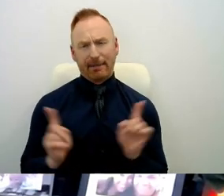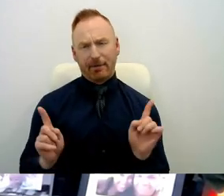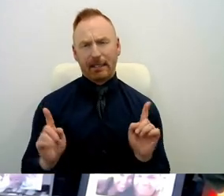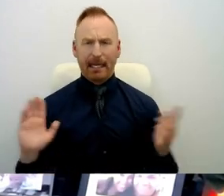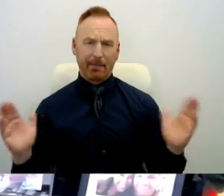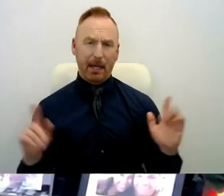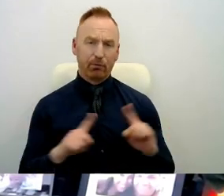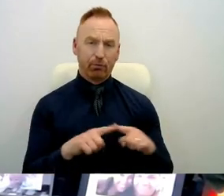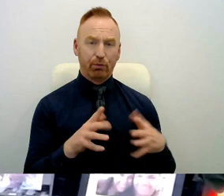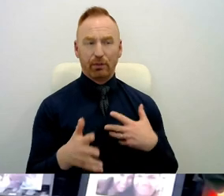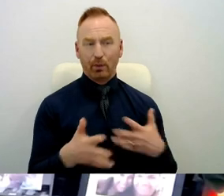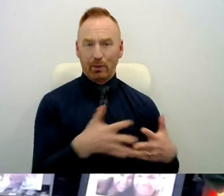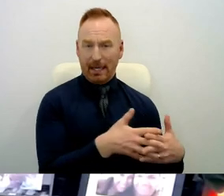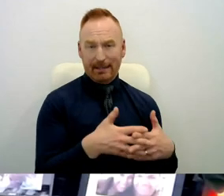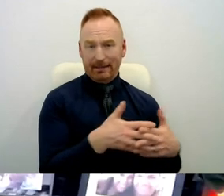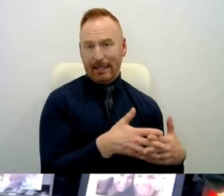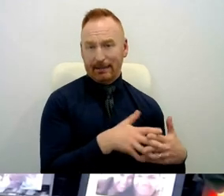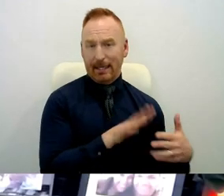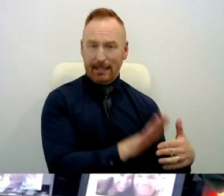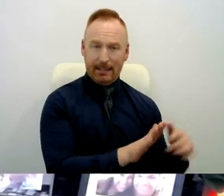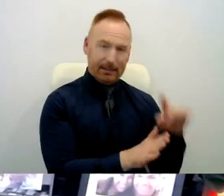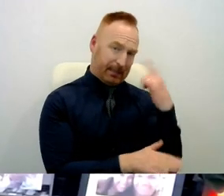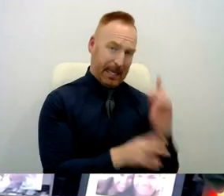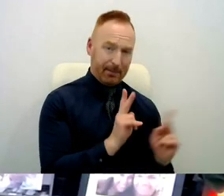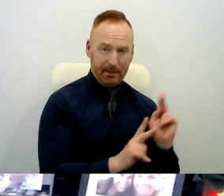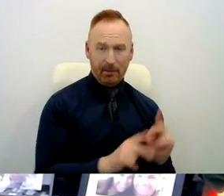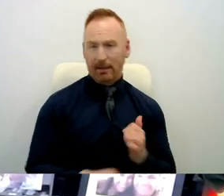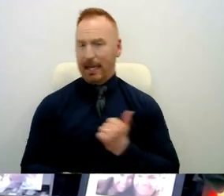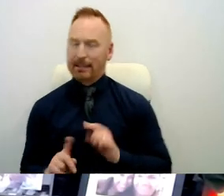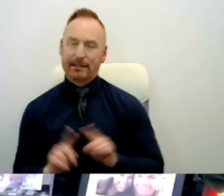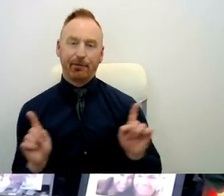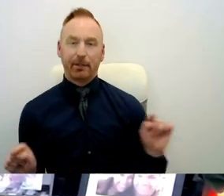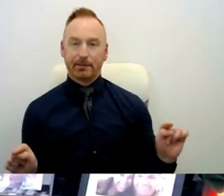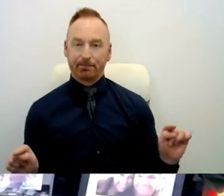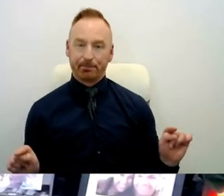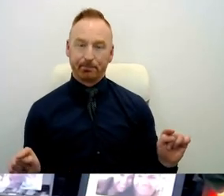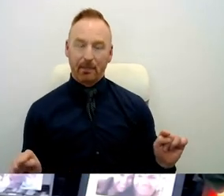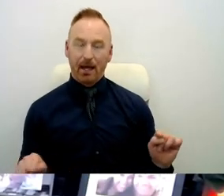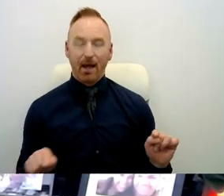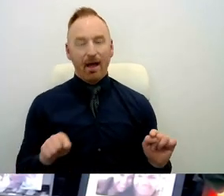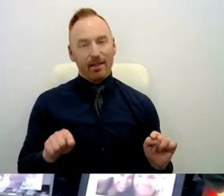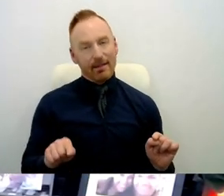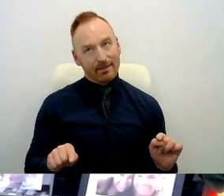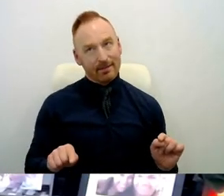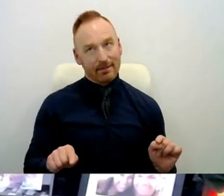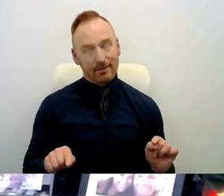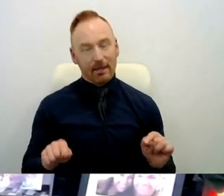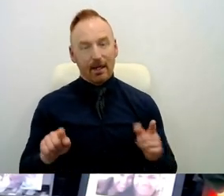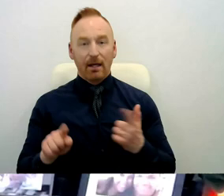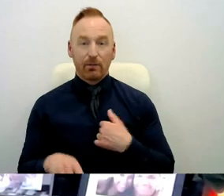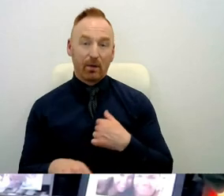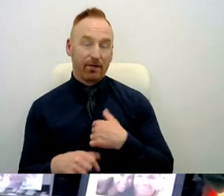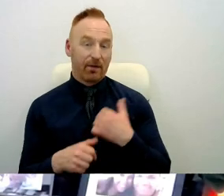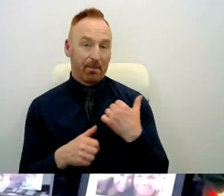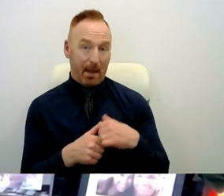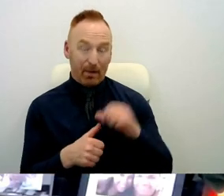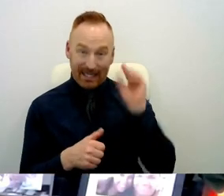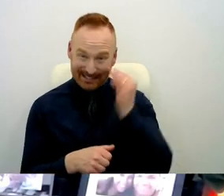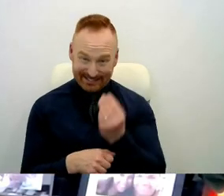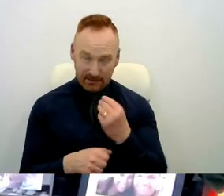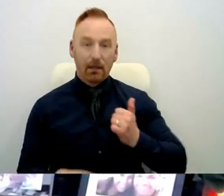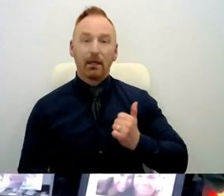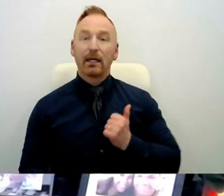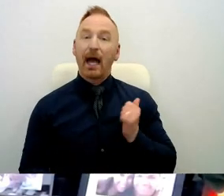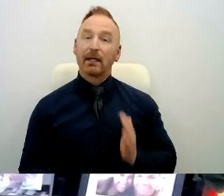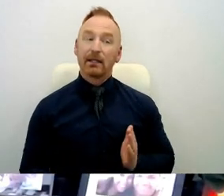fundamentally different than the relationship between the United States and its Black citizens. This selective memory has been unfortunately